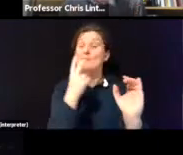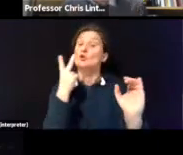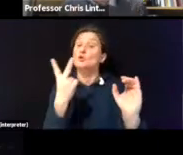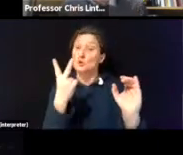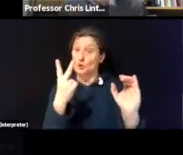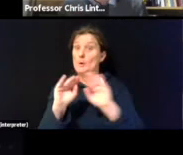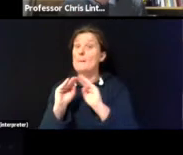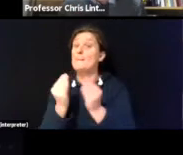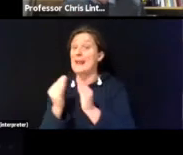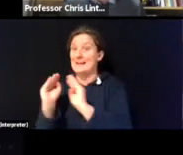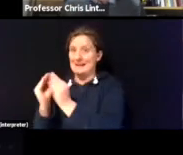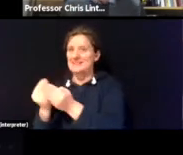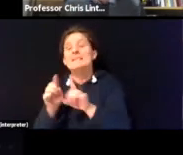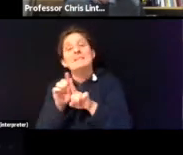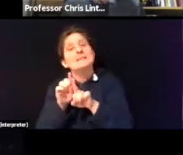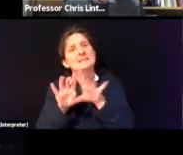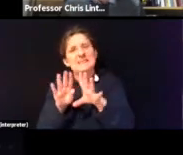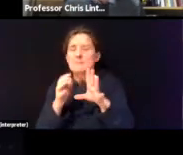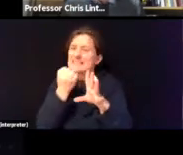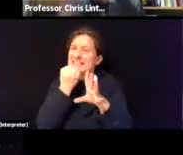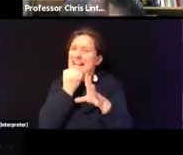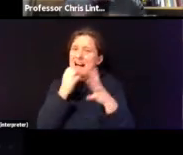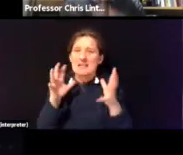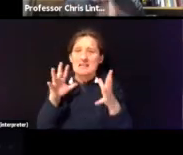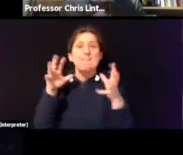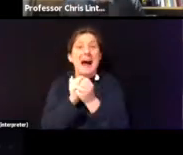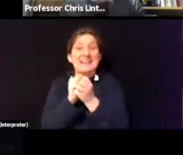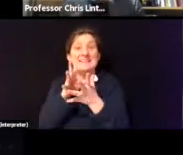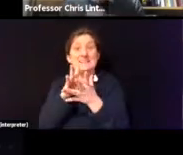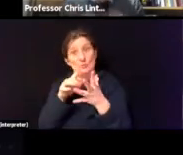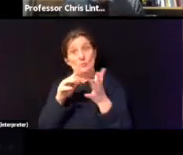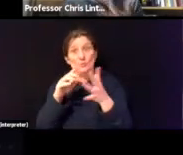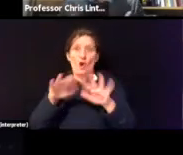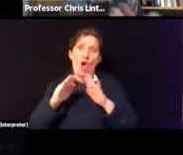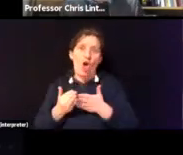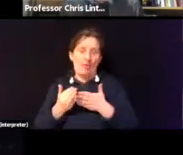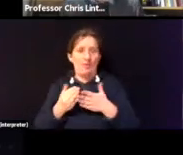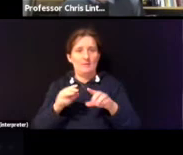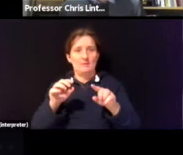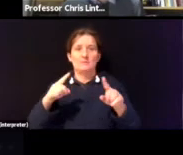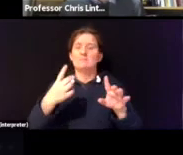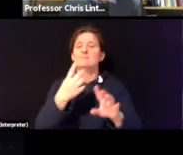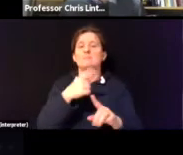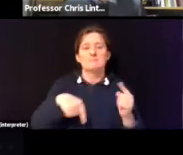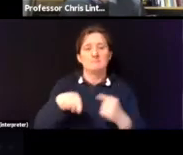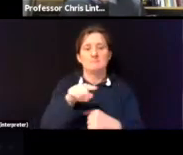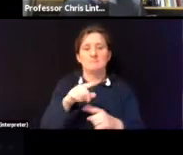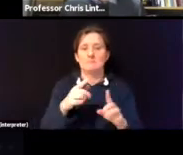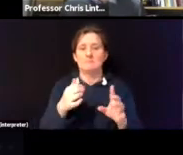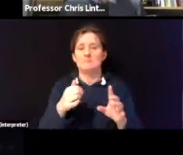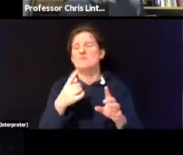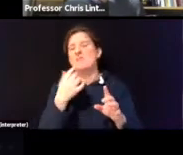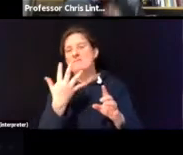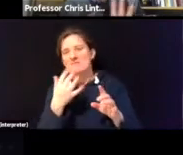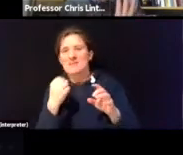2 almost Earth mass planets, one of which goes around every 5 days, one of which goes around every 11 and a bit